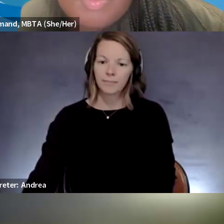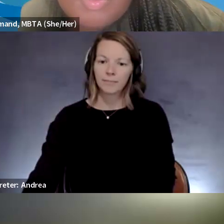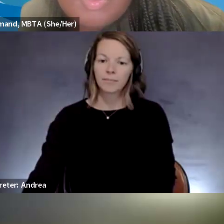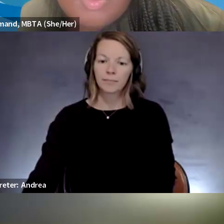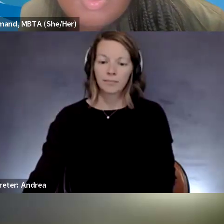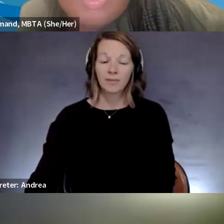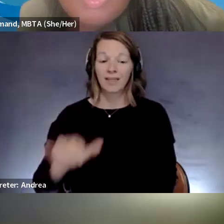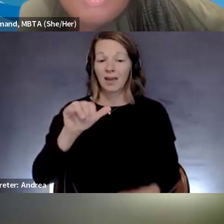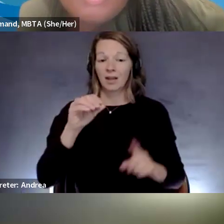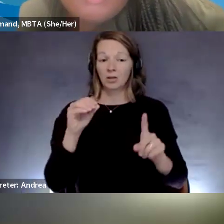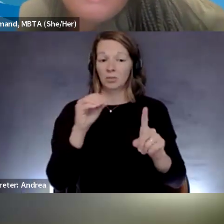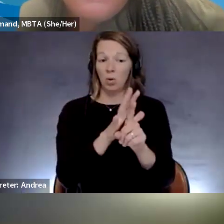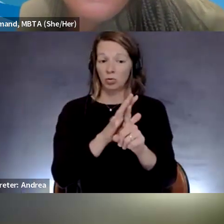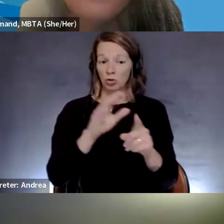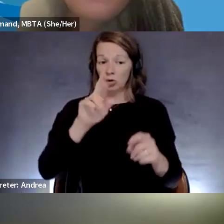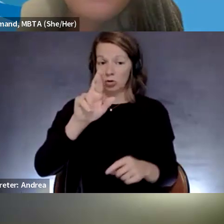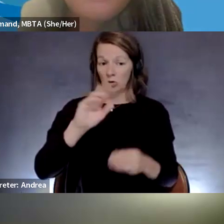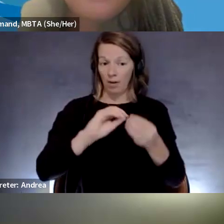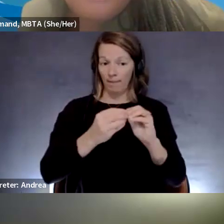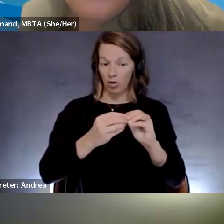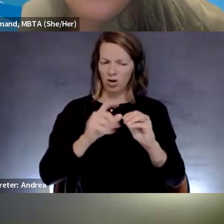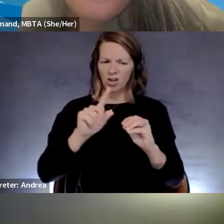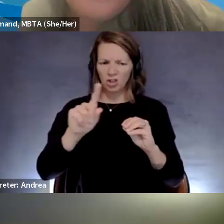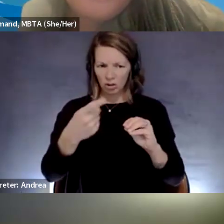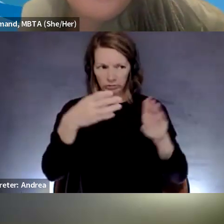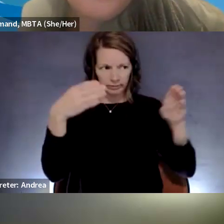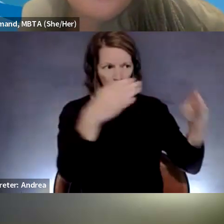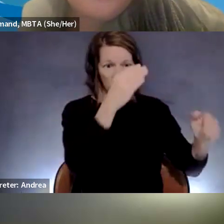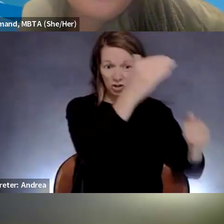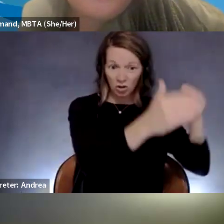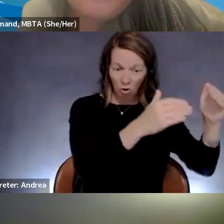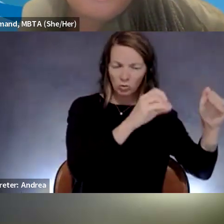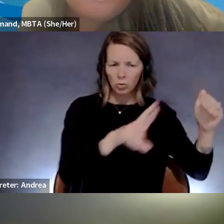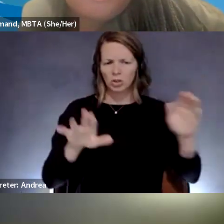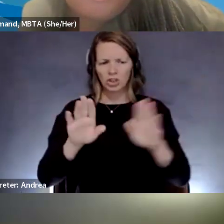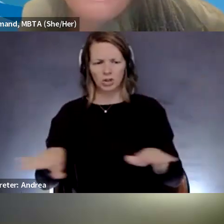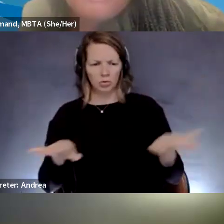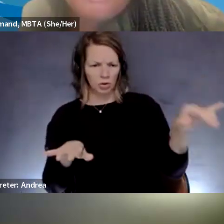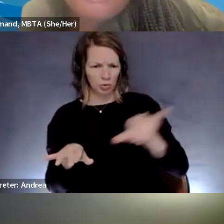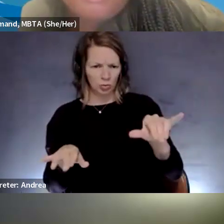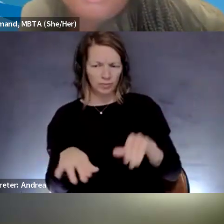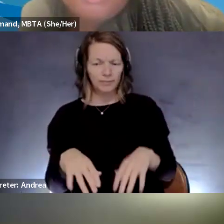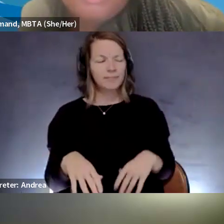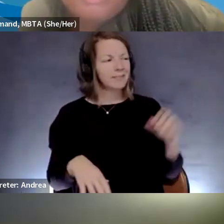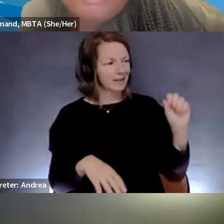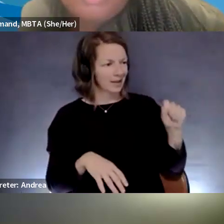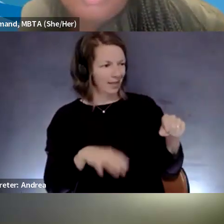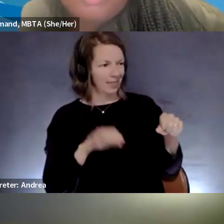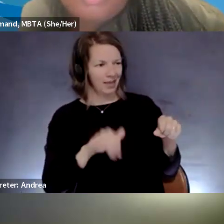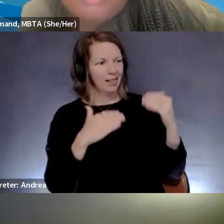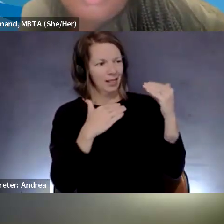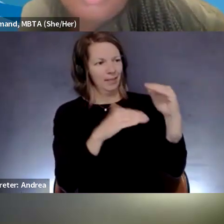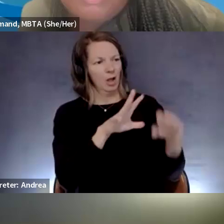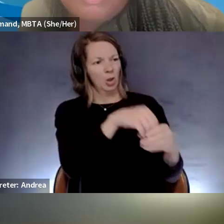Brian? Yeah, so that exposure limit